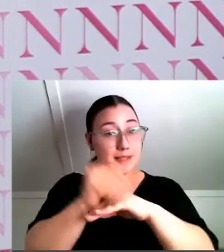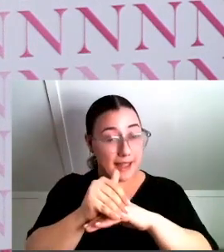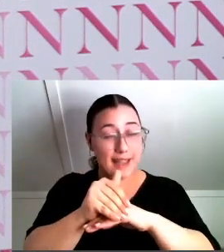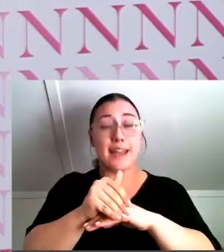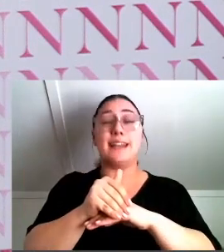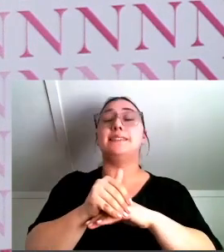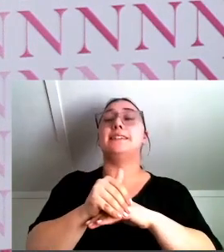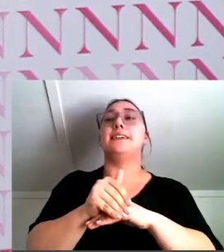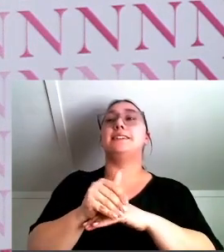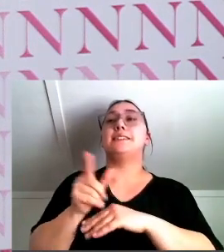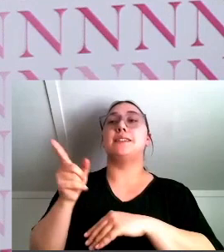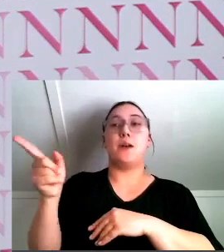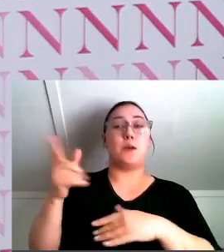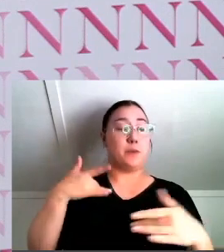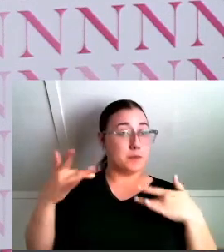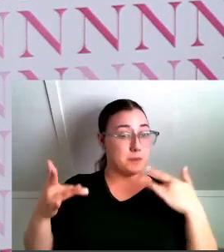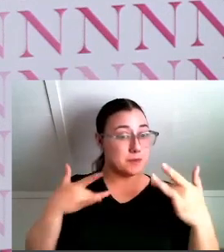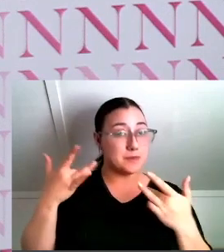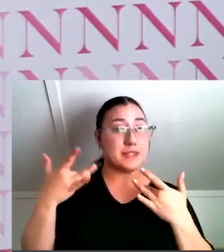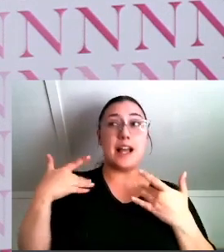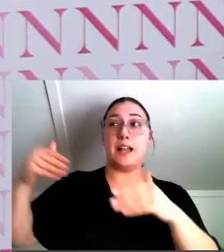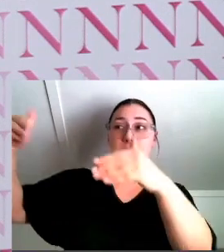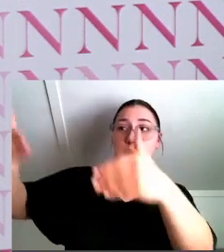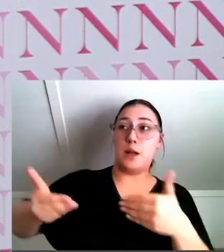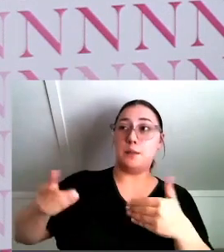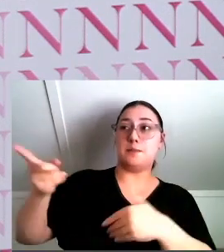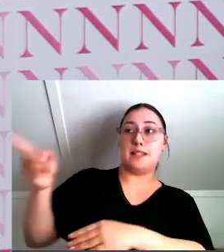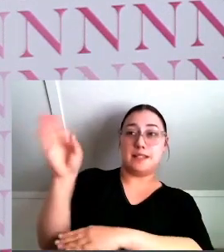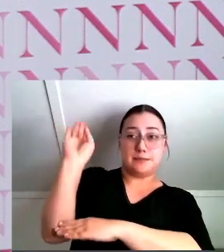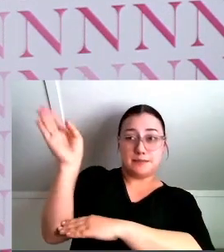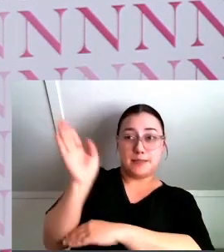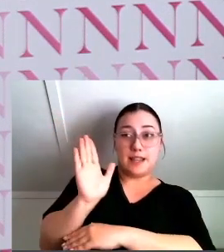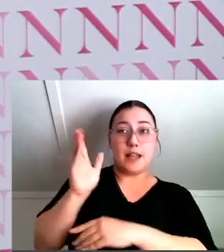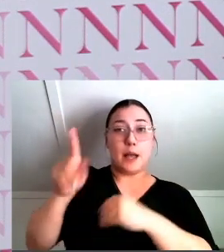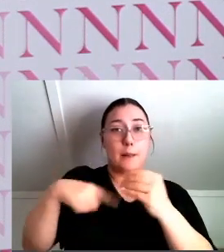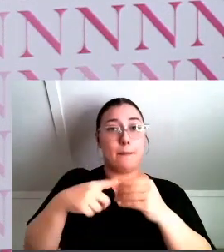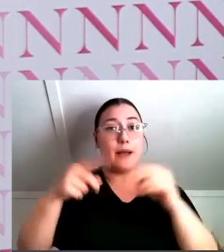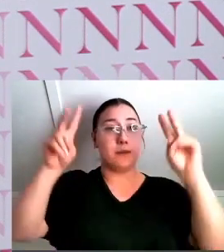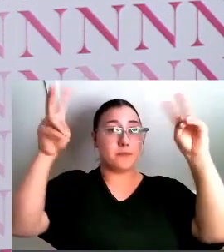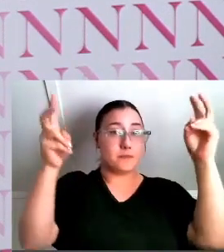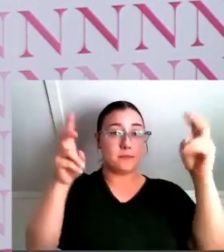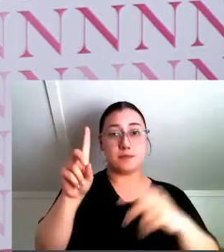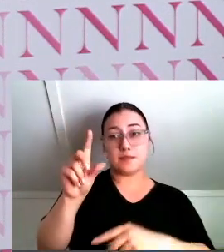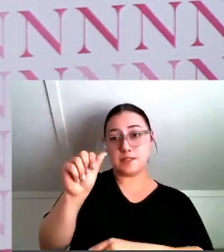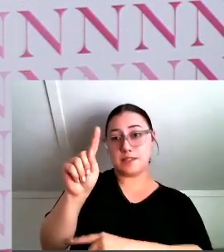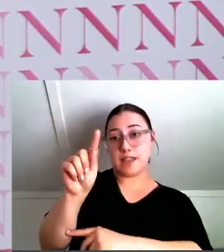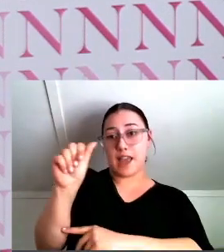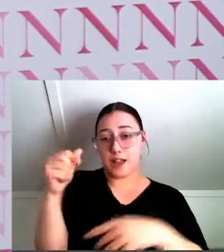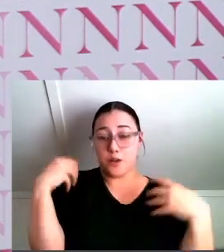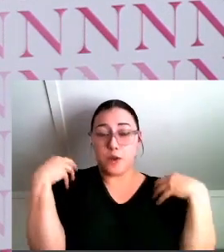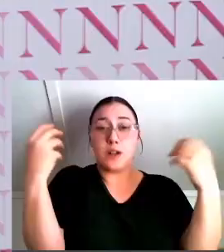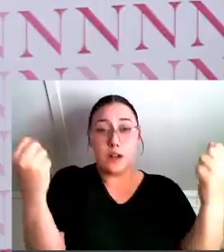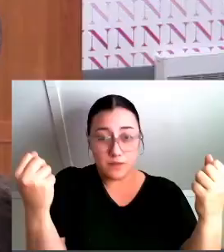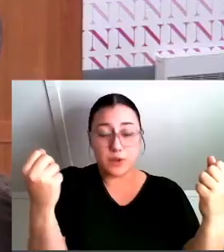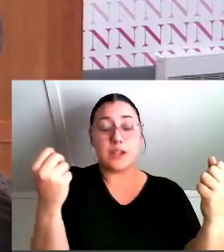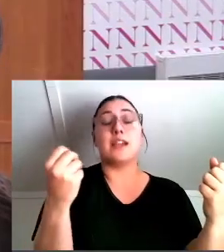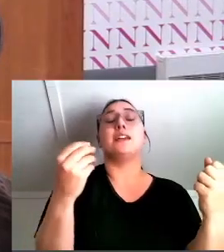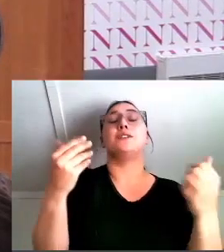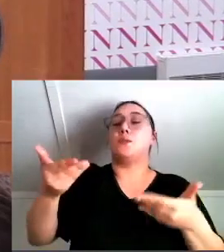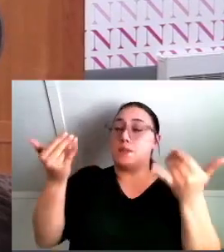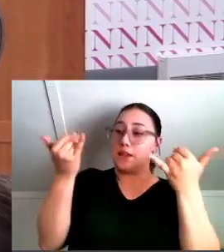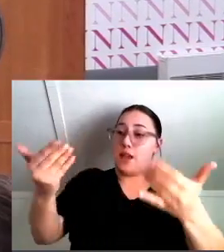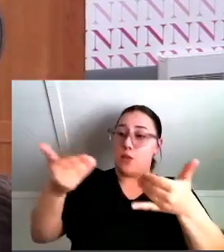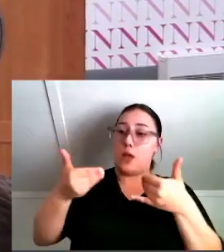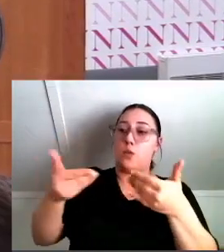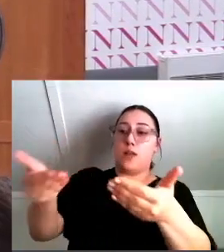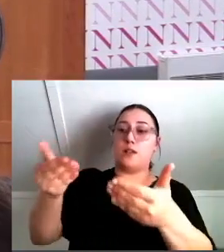tonight's talk, A Tale of Datacovery, the Black Experience and the Digital Public Record. I welcome Julian Chambliss.